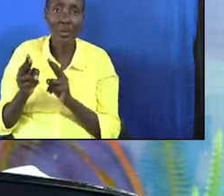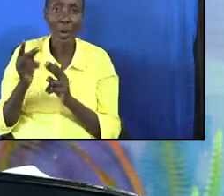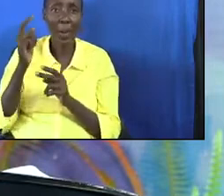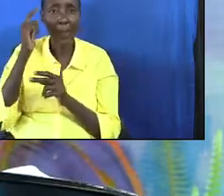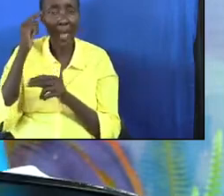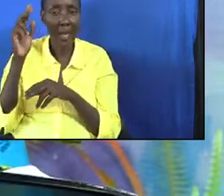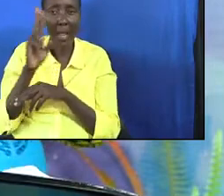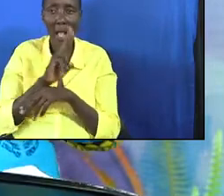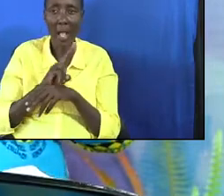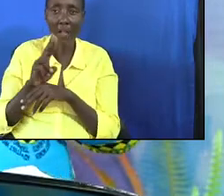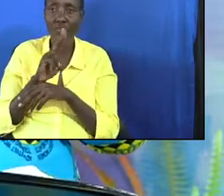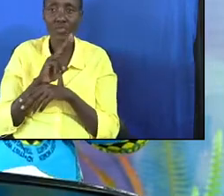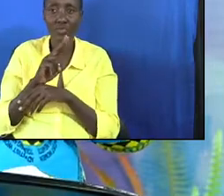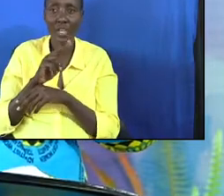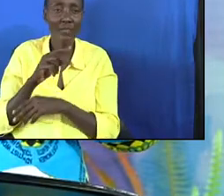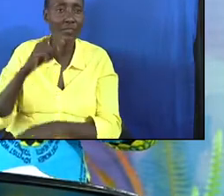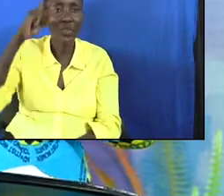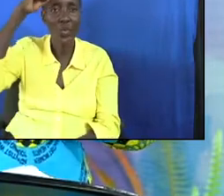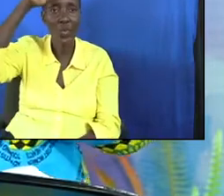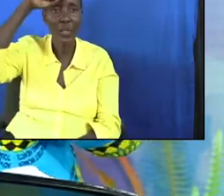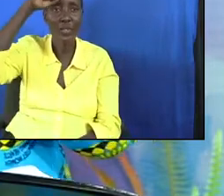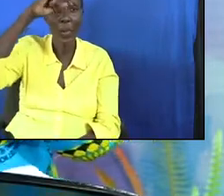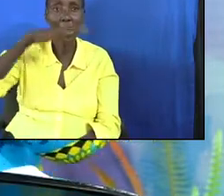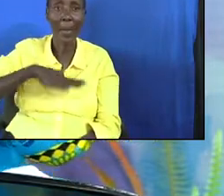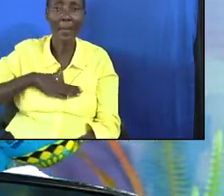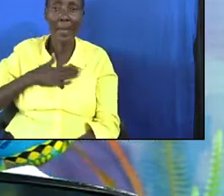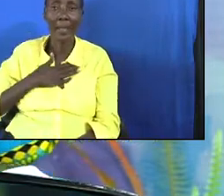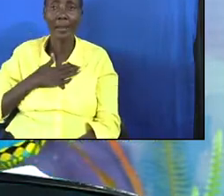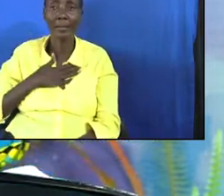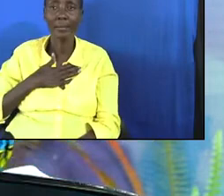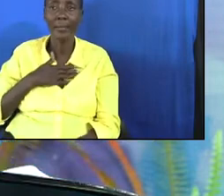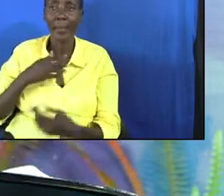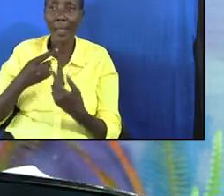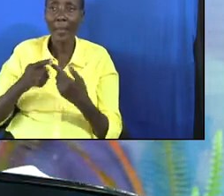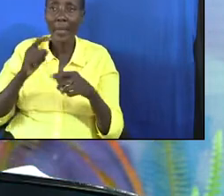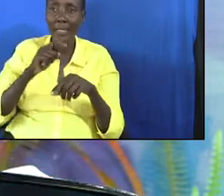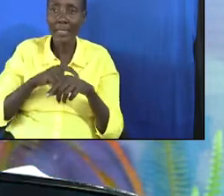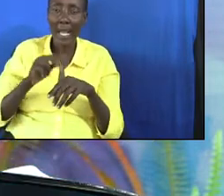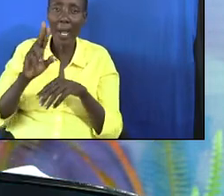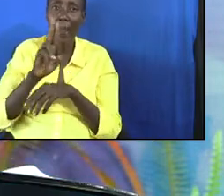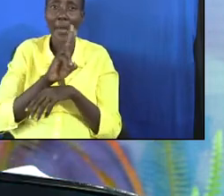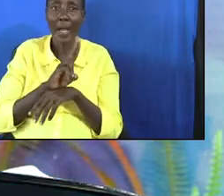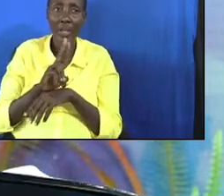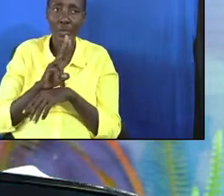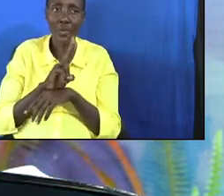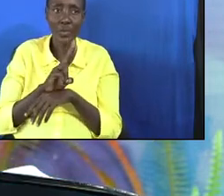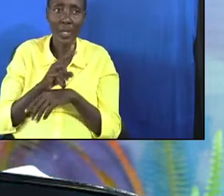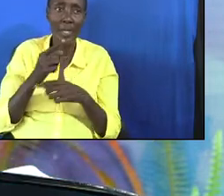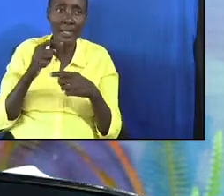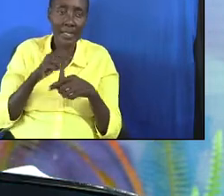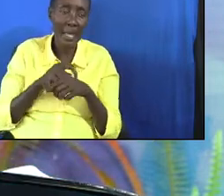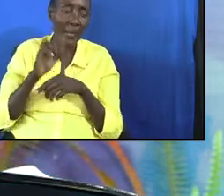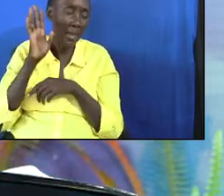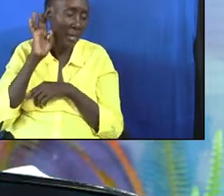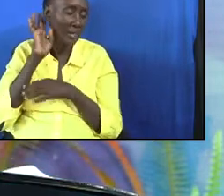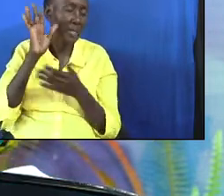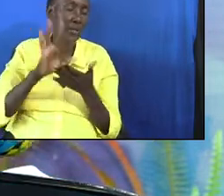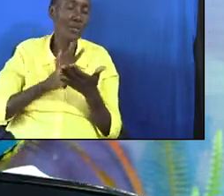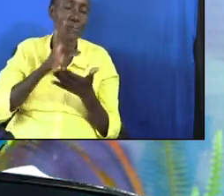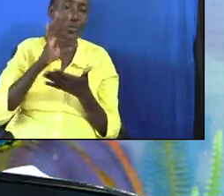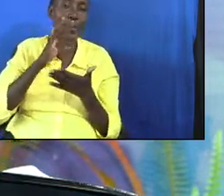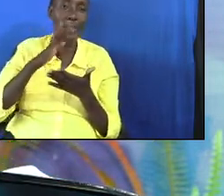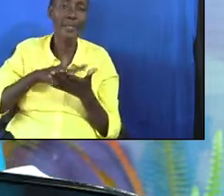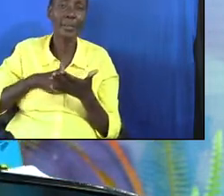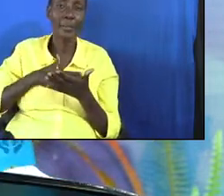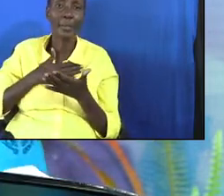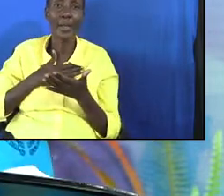am using my intellect. But when I listen to my spirit,